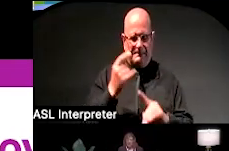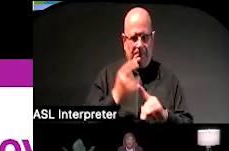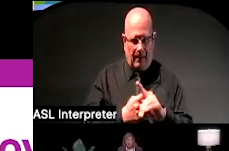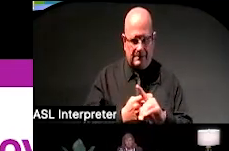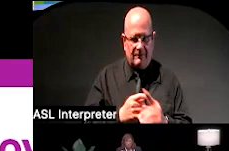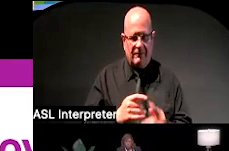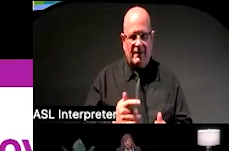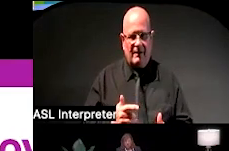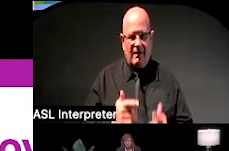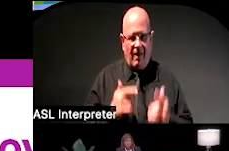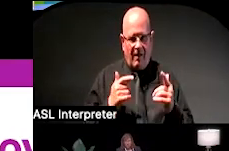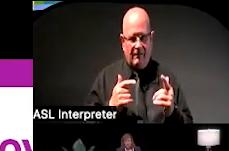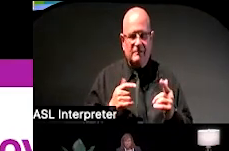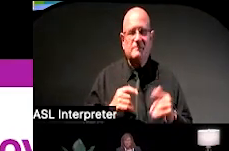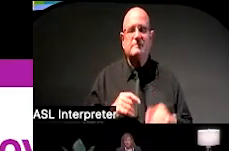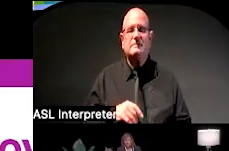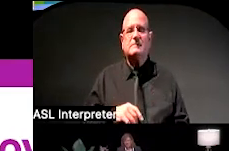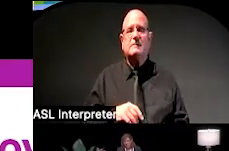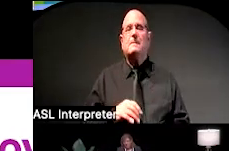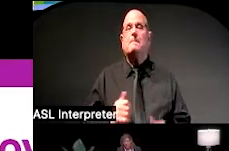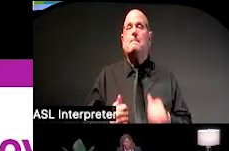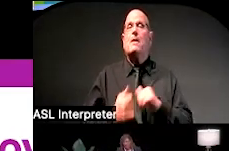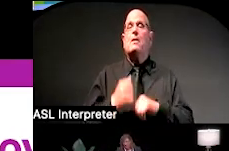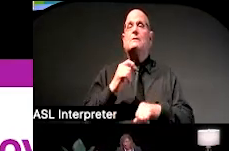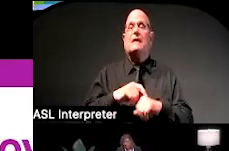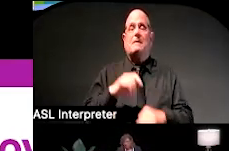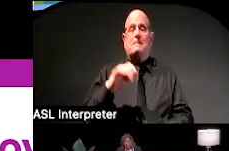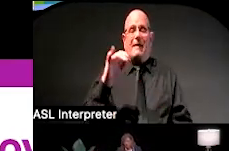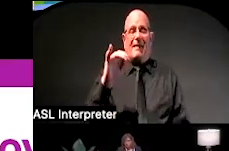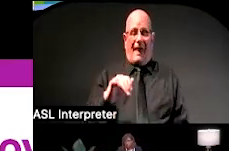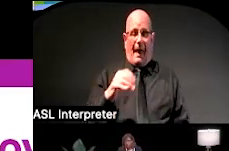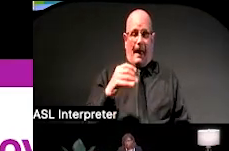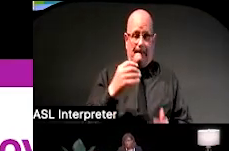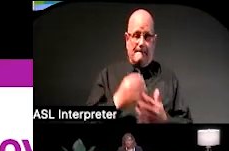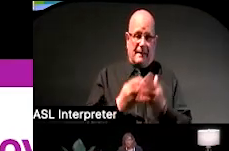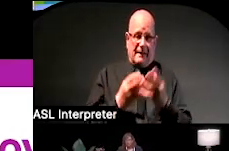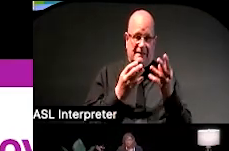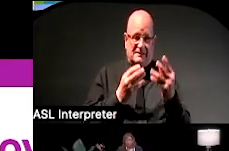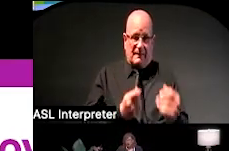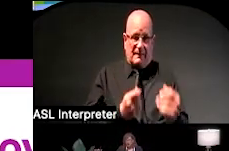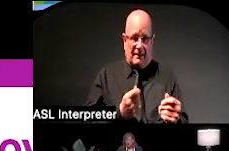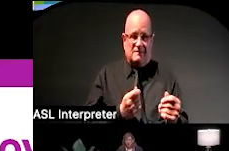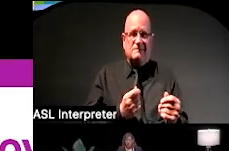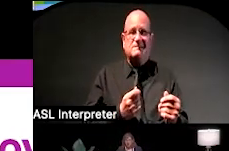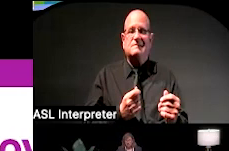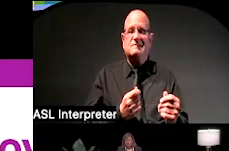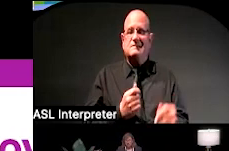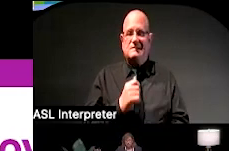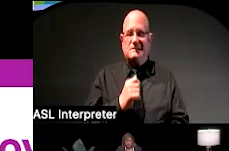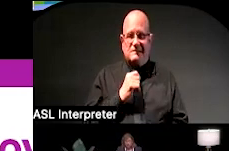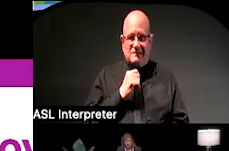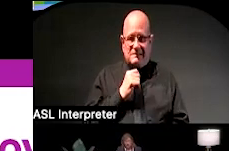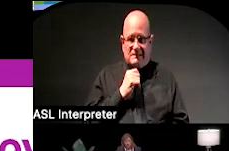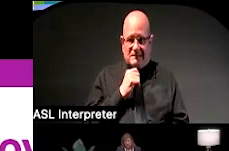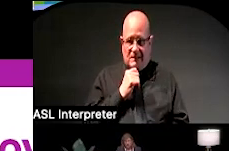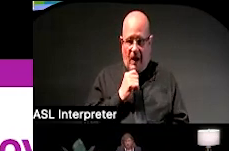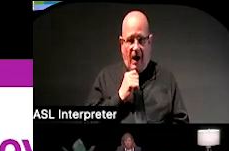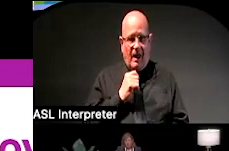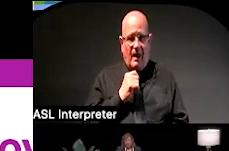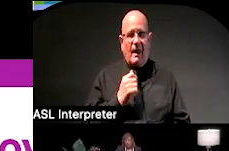lives. And most of the time, that money that was spent will not